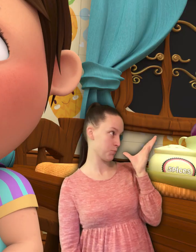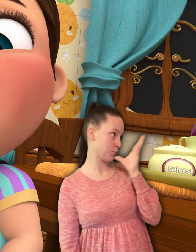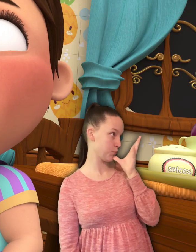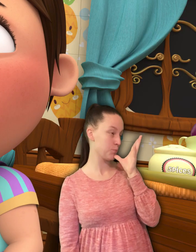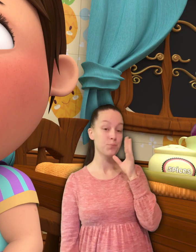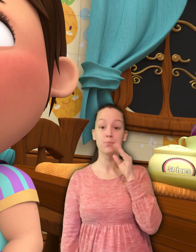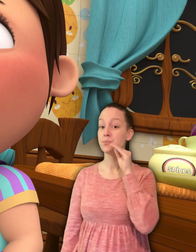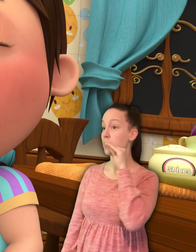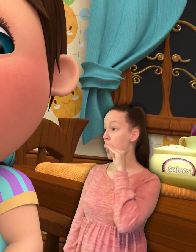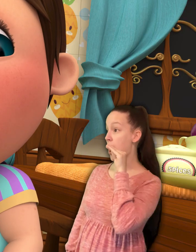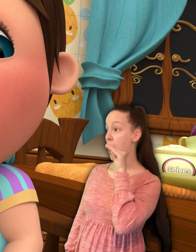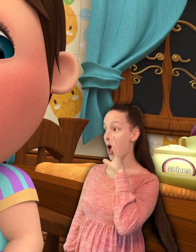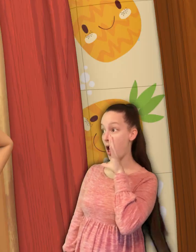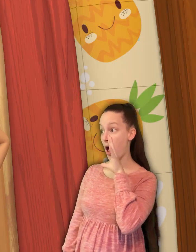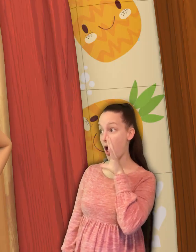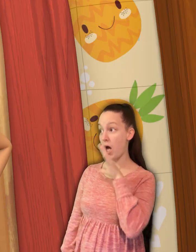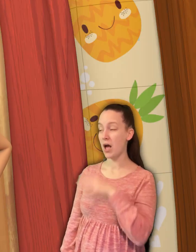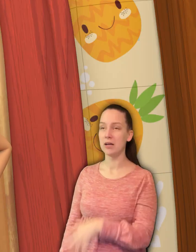lies